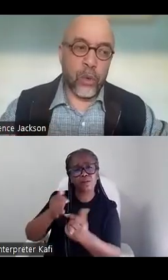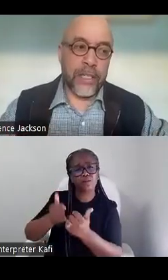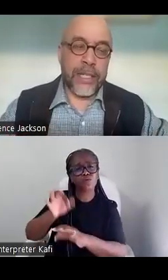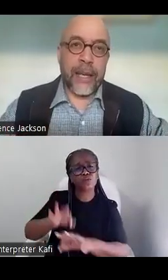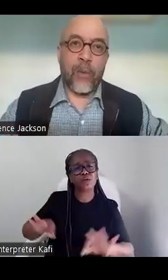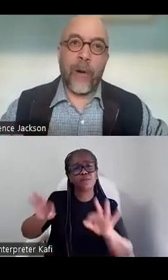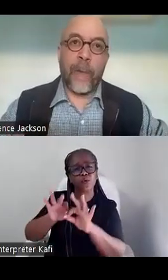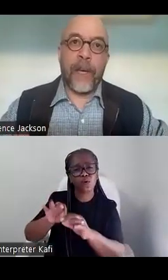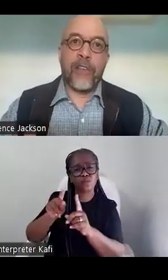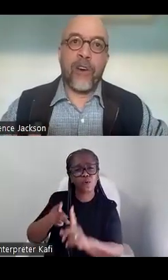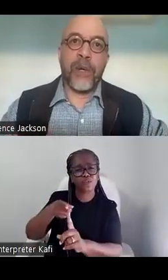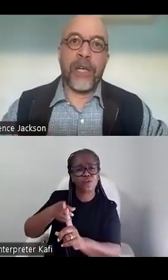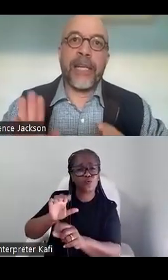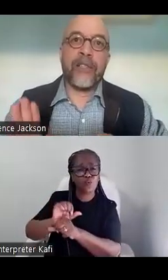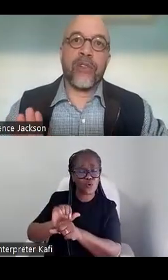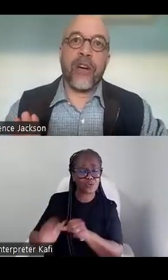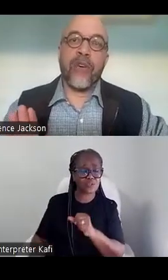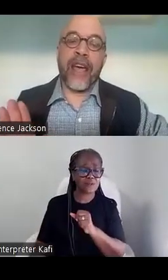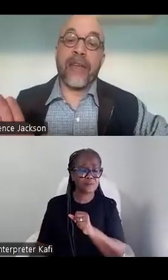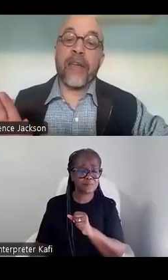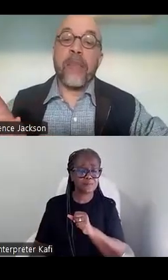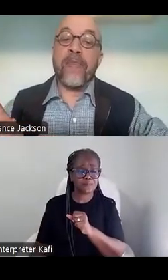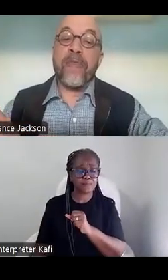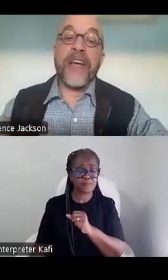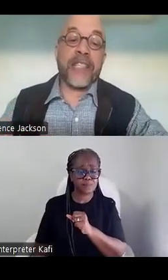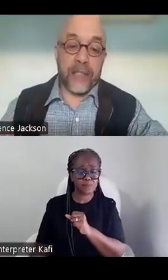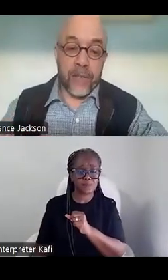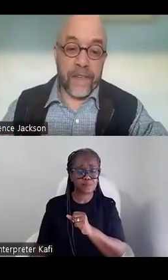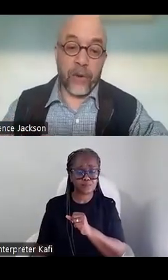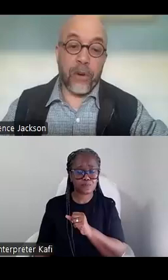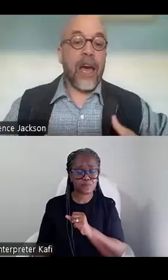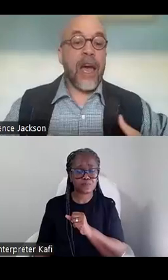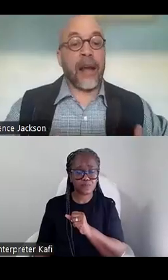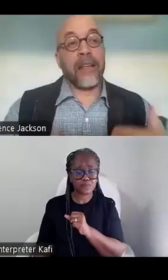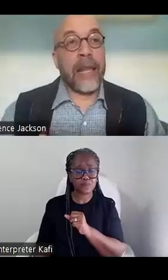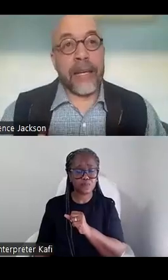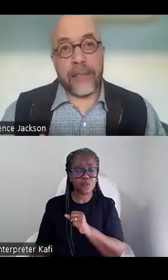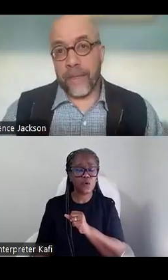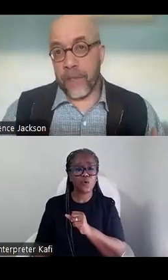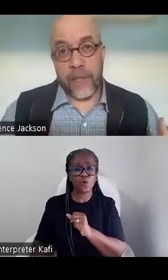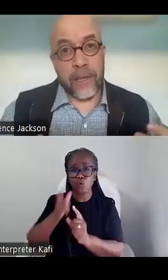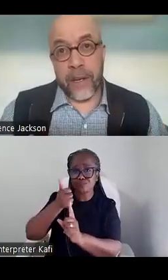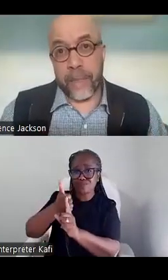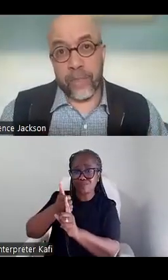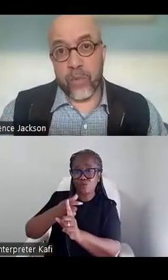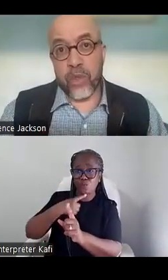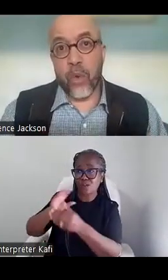who would say, well, we need to go and visit the folk and collect